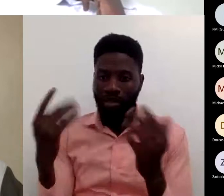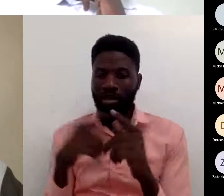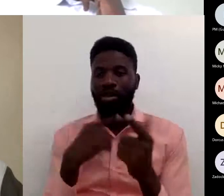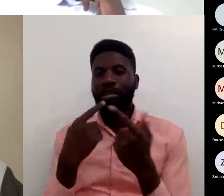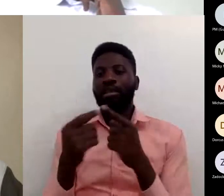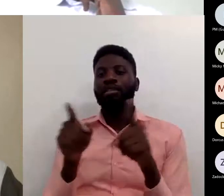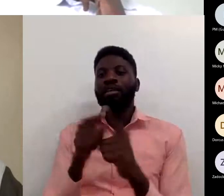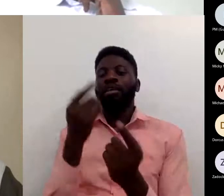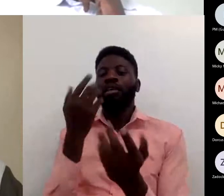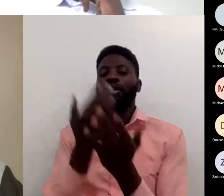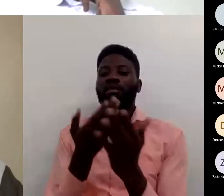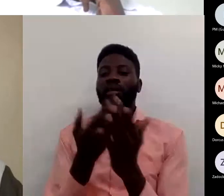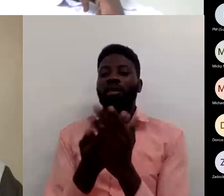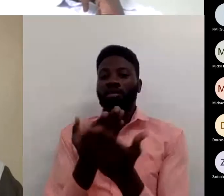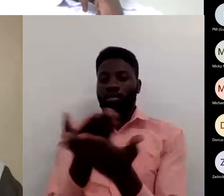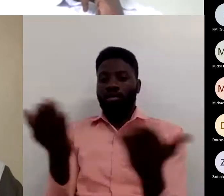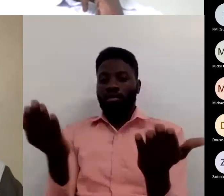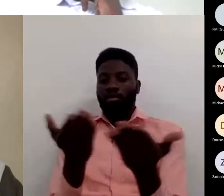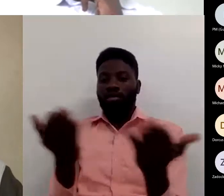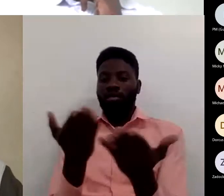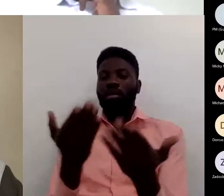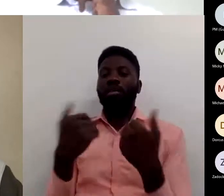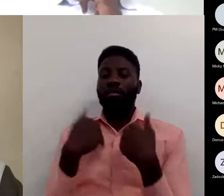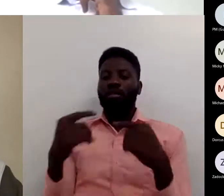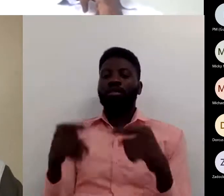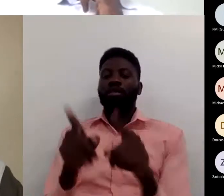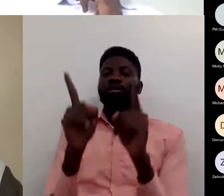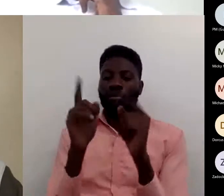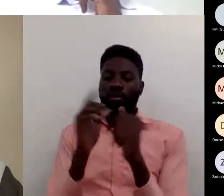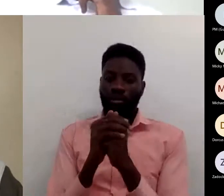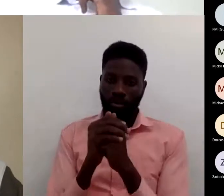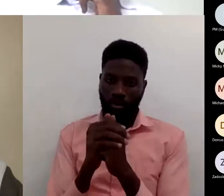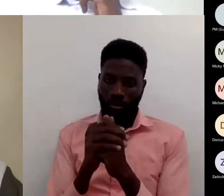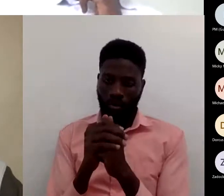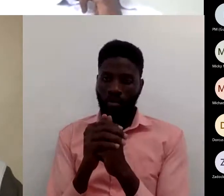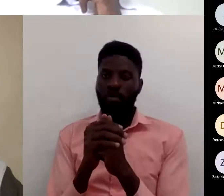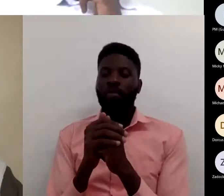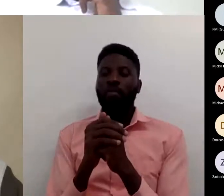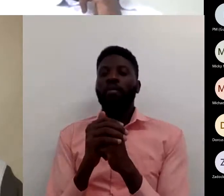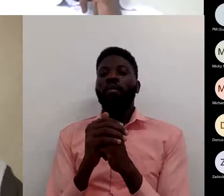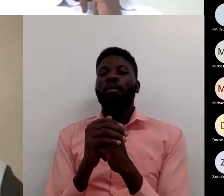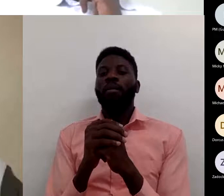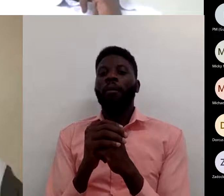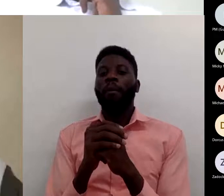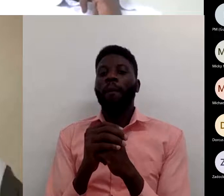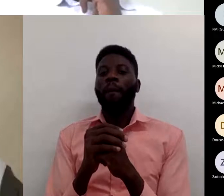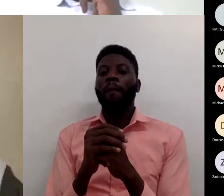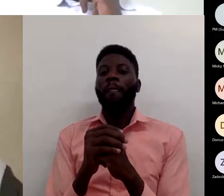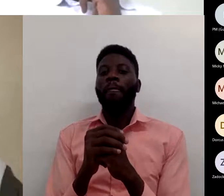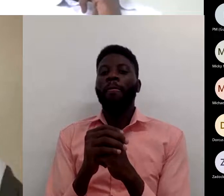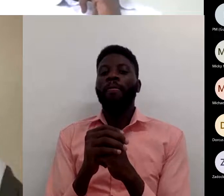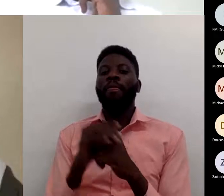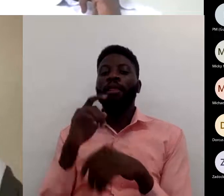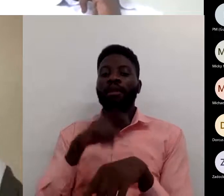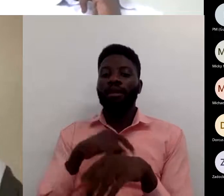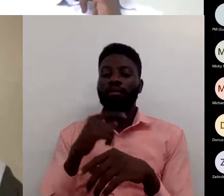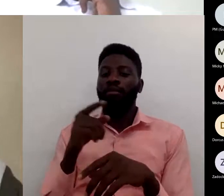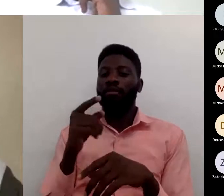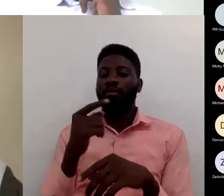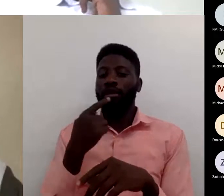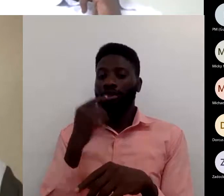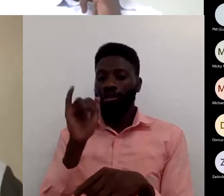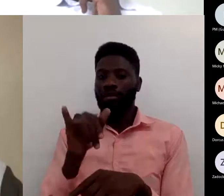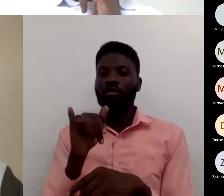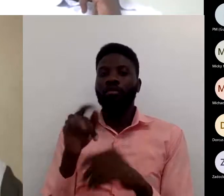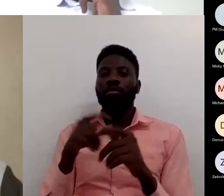is actually in the pudding, as they say. The proof of the pudding is in the eating. So when you look at it from that angle, what